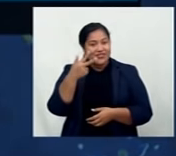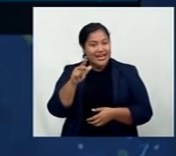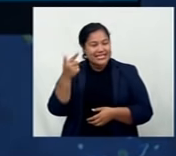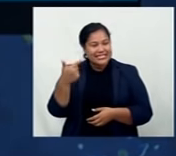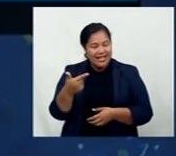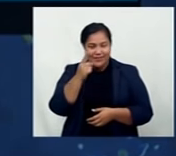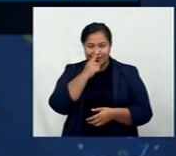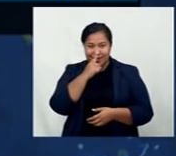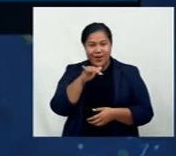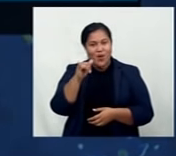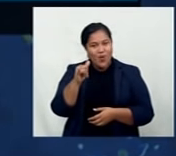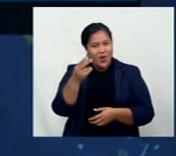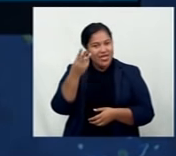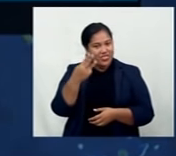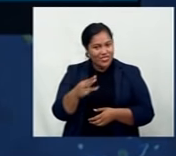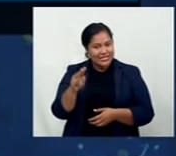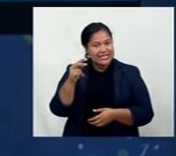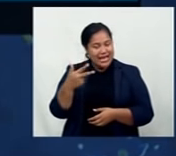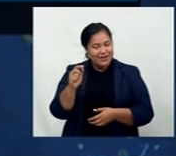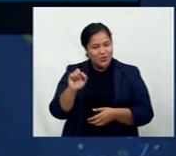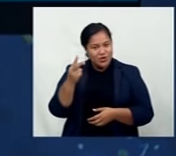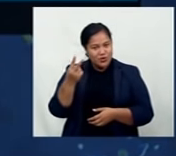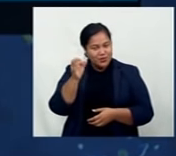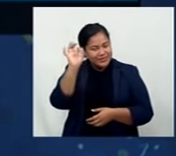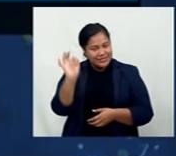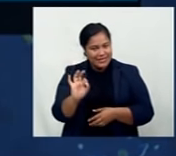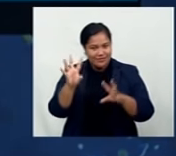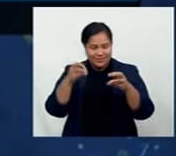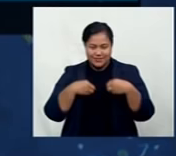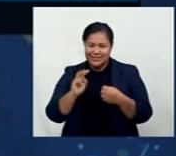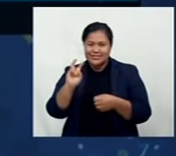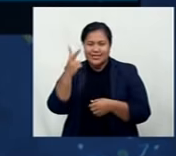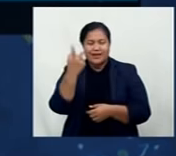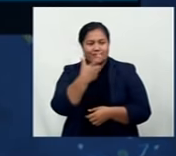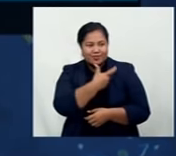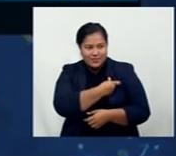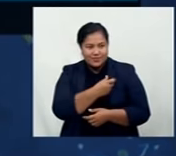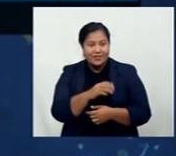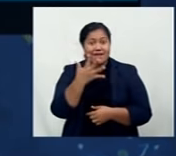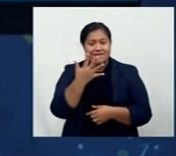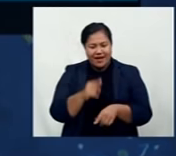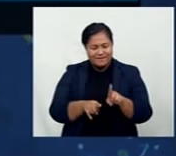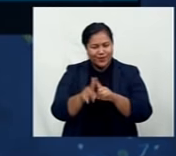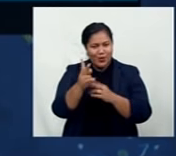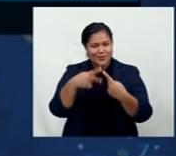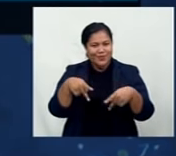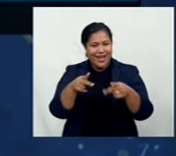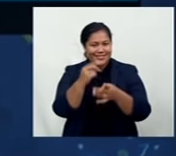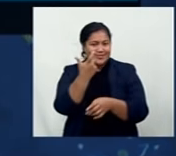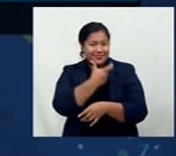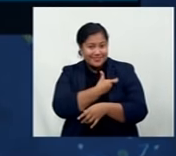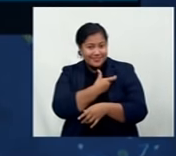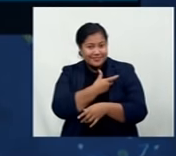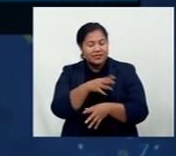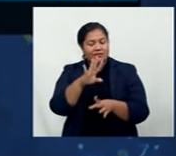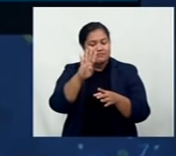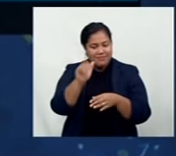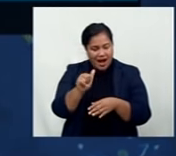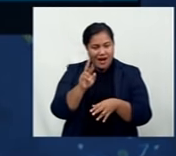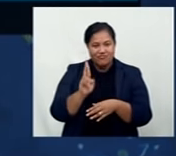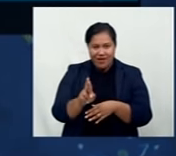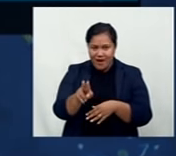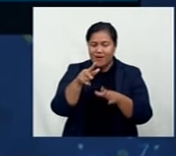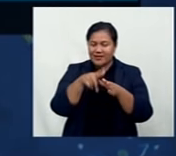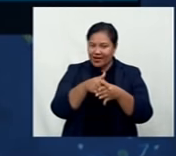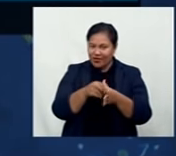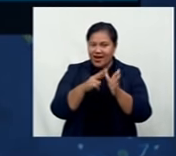223,987 people, or 38.2%, have received the second dose. The 5 most vaccinated areas include Mba, Rewa,